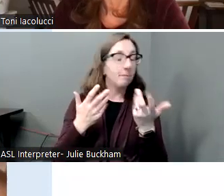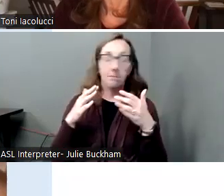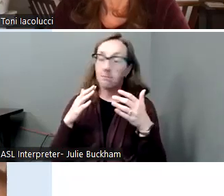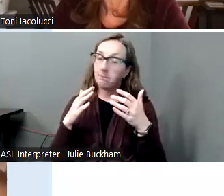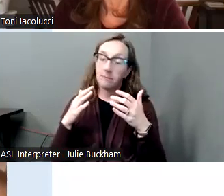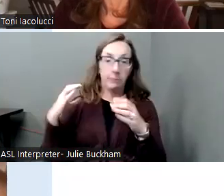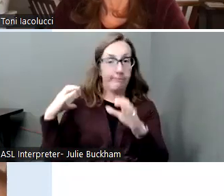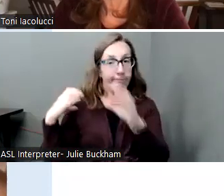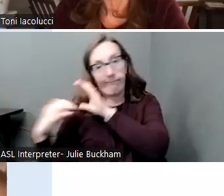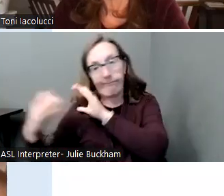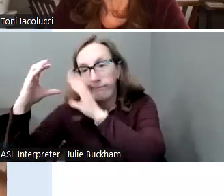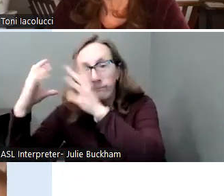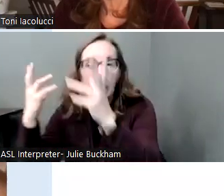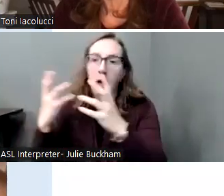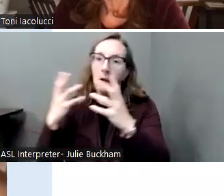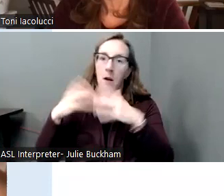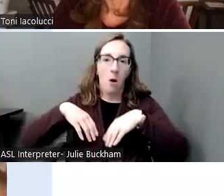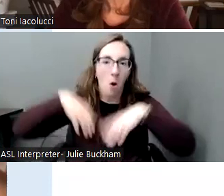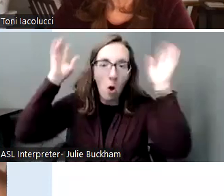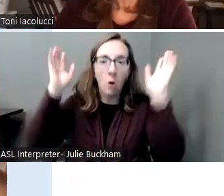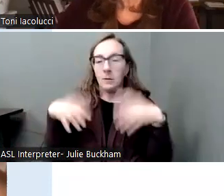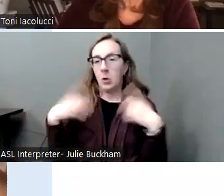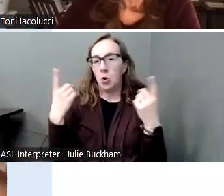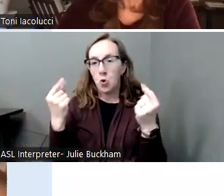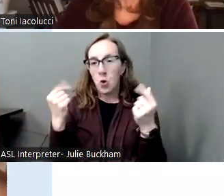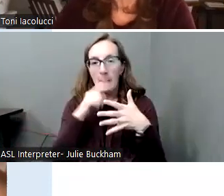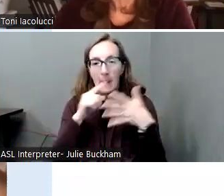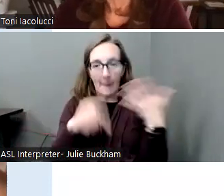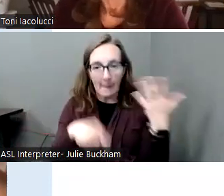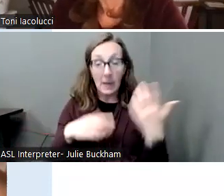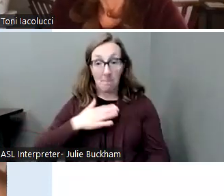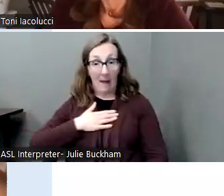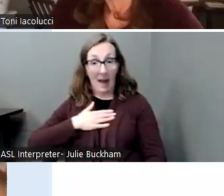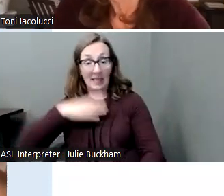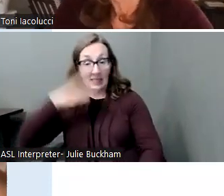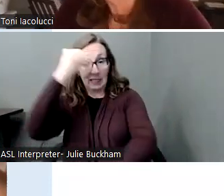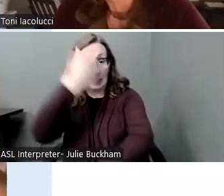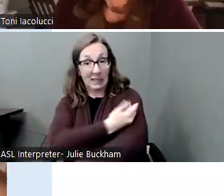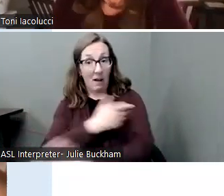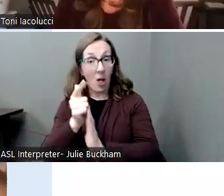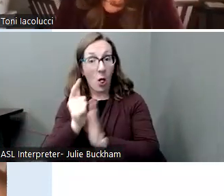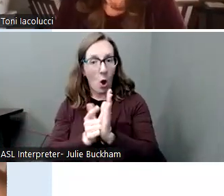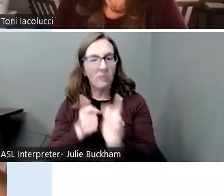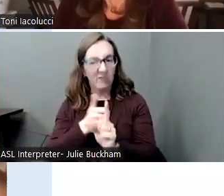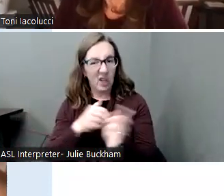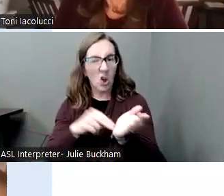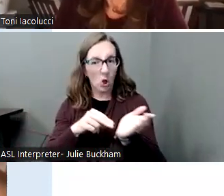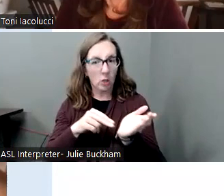with things that need to be done for patients. My son-in-law is a nurse, and he talks about this a